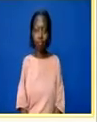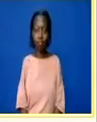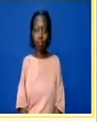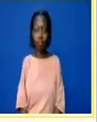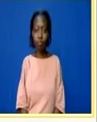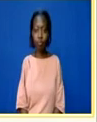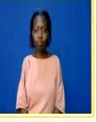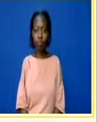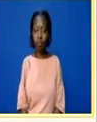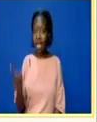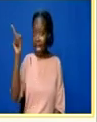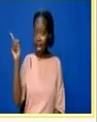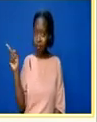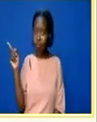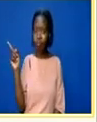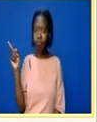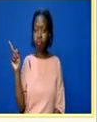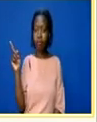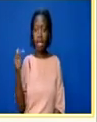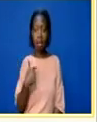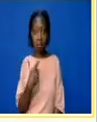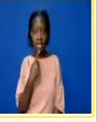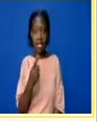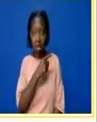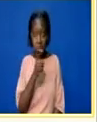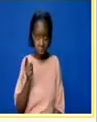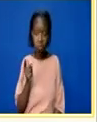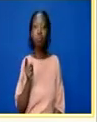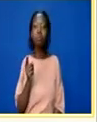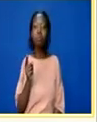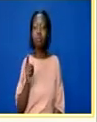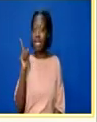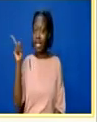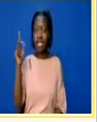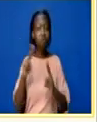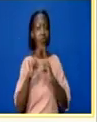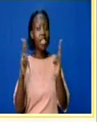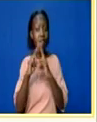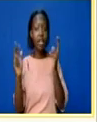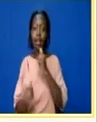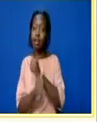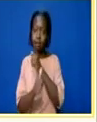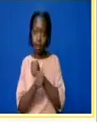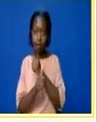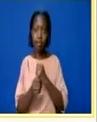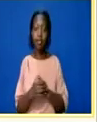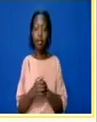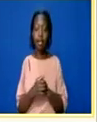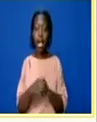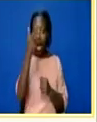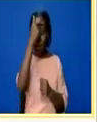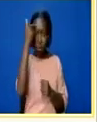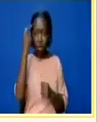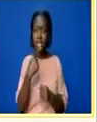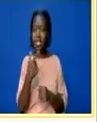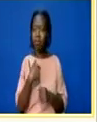No, this one is a very, and that's why I told you, in this erosion, it's very dangerous. It is. Very dangerous. Because, tell